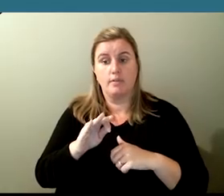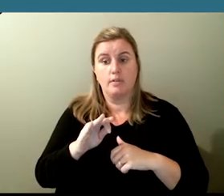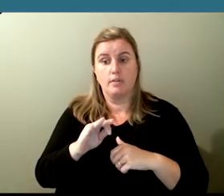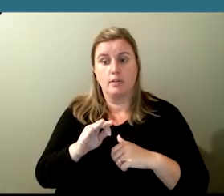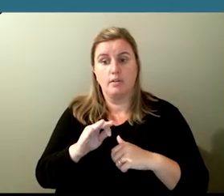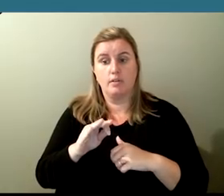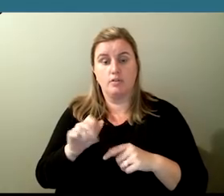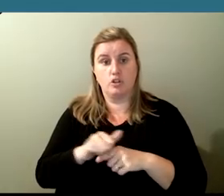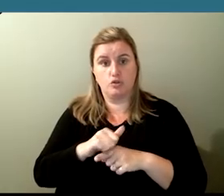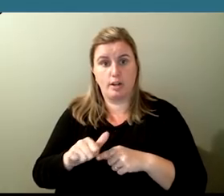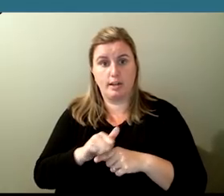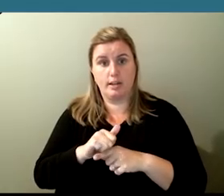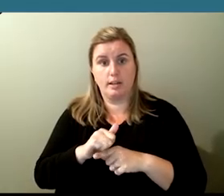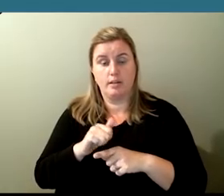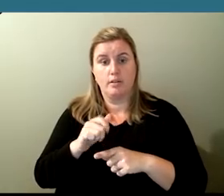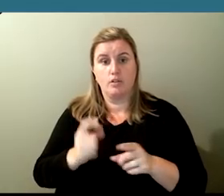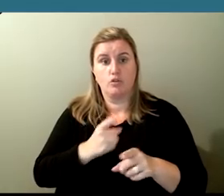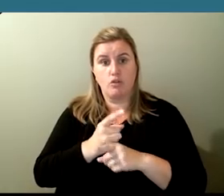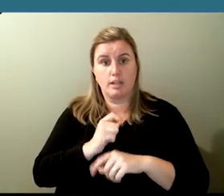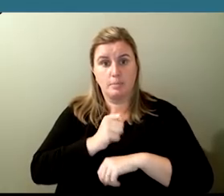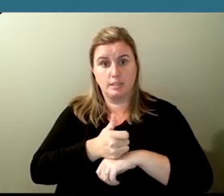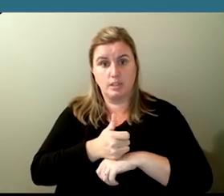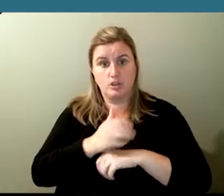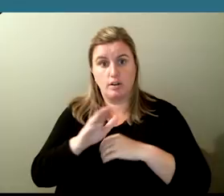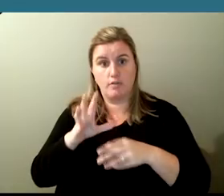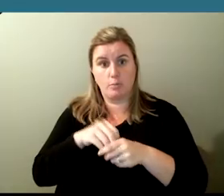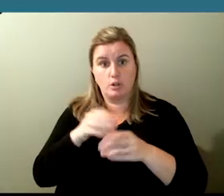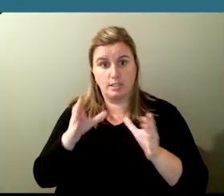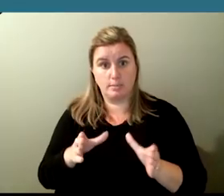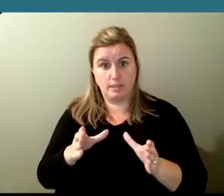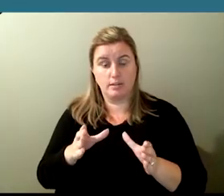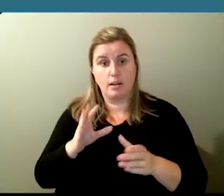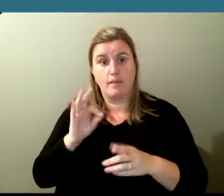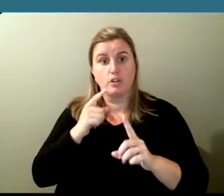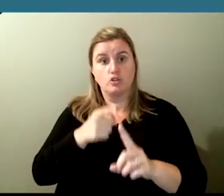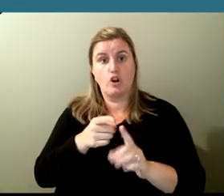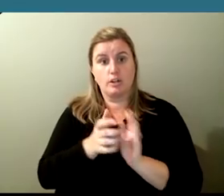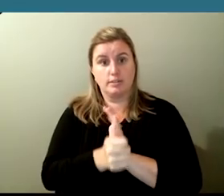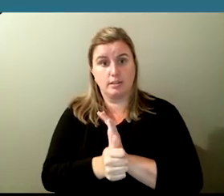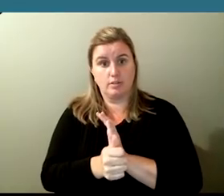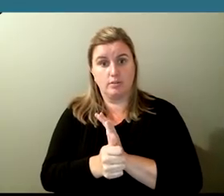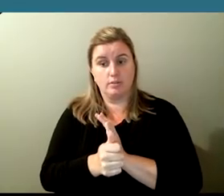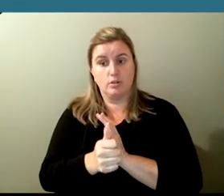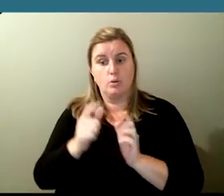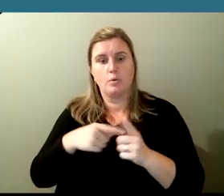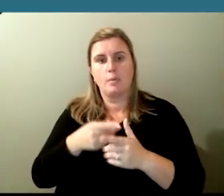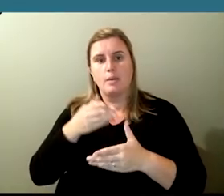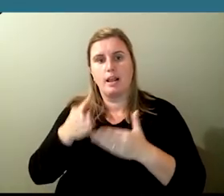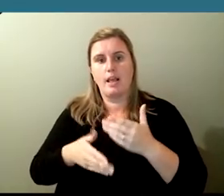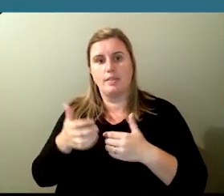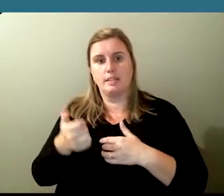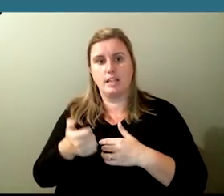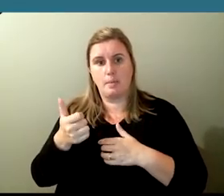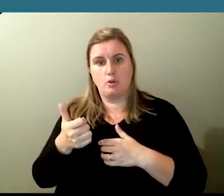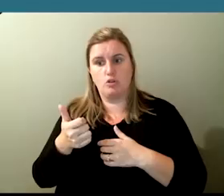the training, the correct implementation of the participant of the target skill, we would end the timer, and